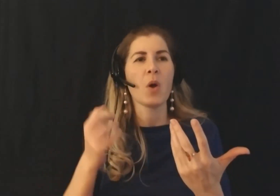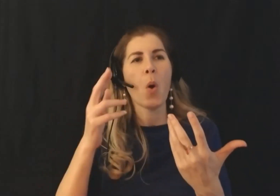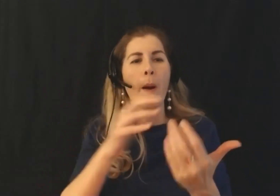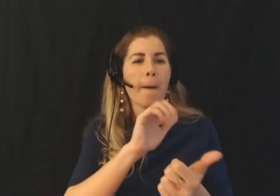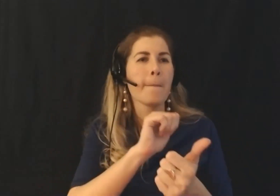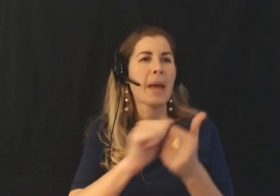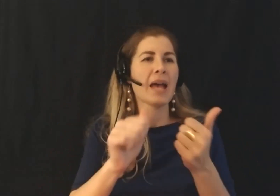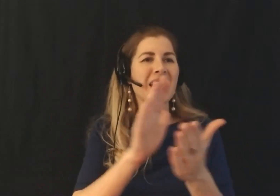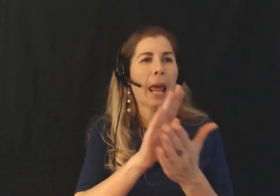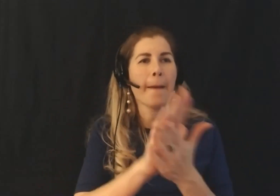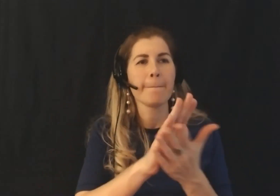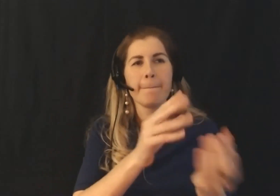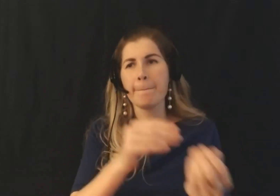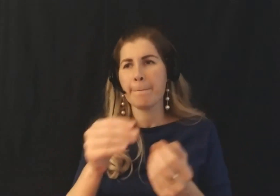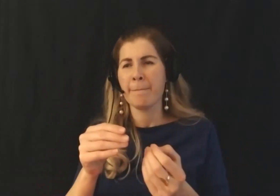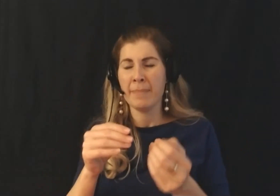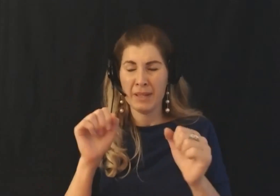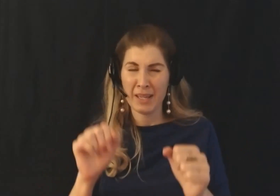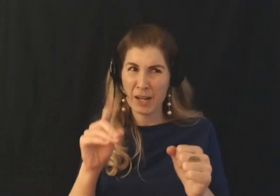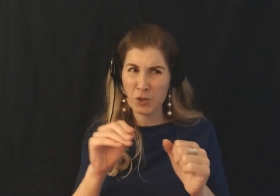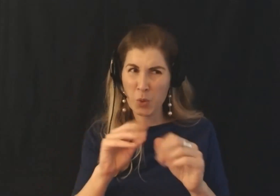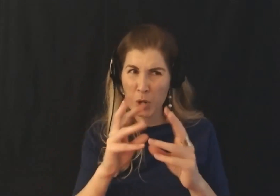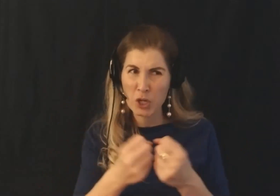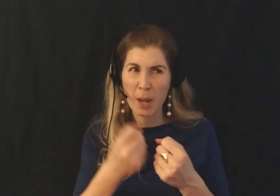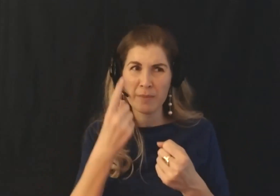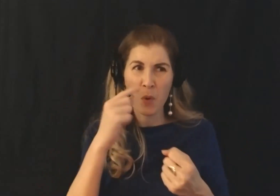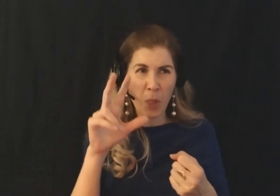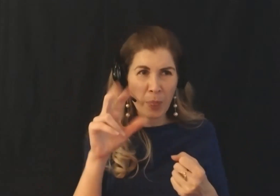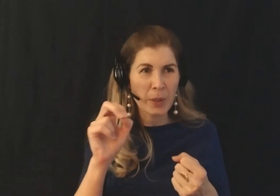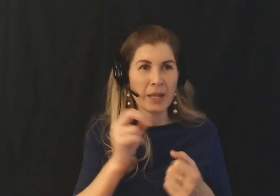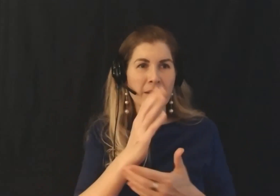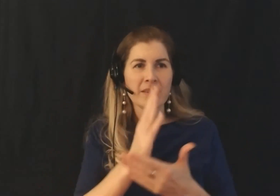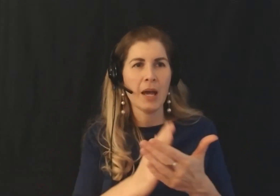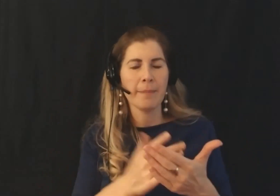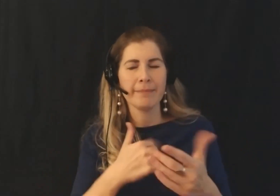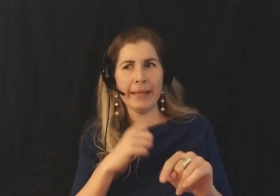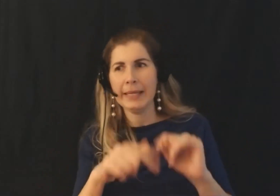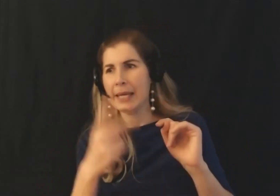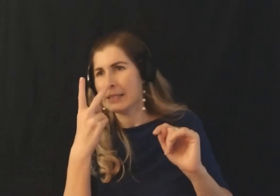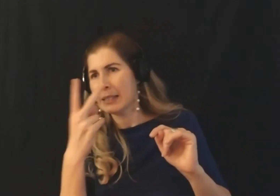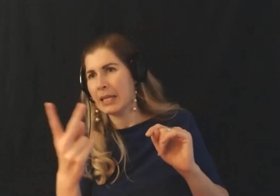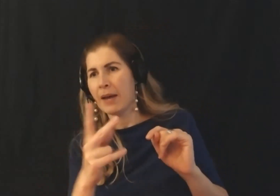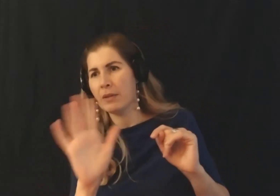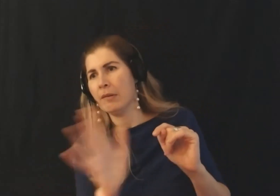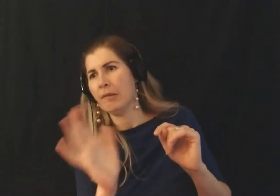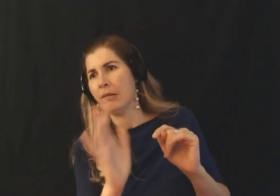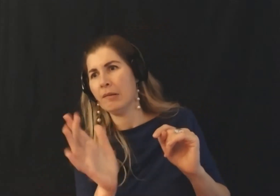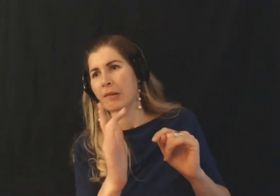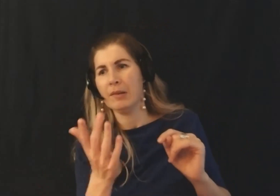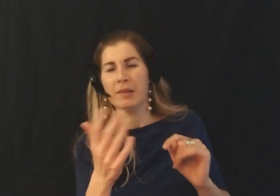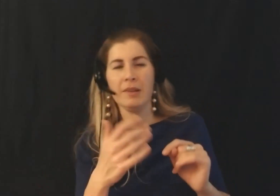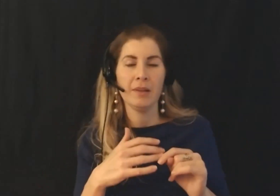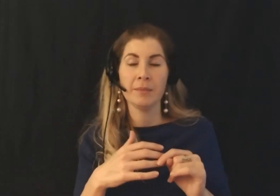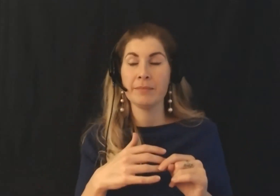stuff. And I'm trying to figure out, can I do a workshop for 30 where I'm going to have some of them that I can't see all the time and have to swap between screens?